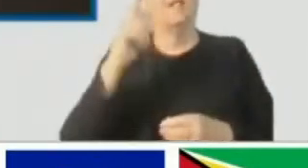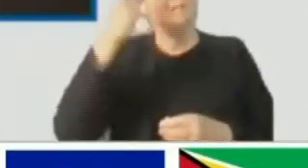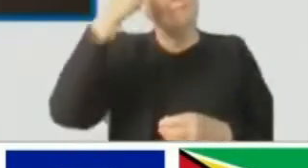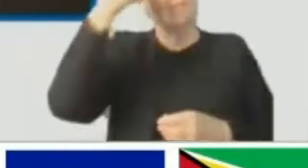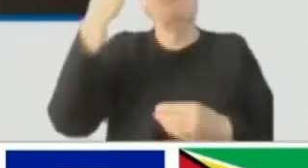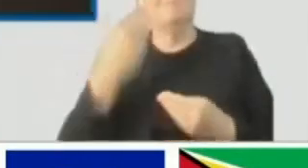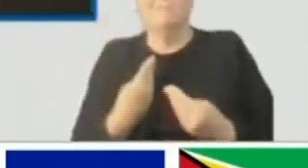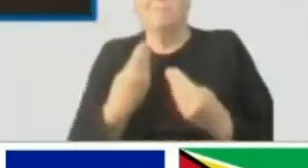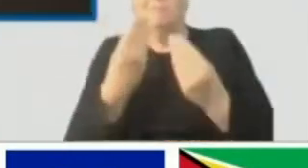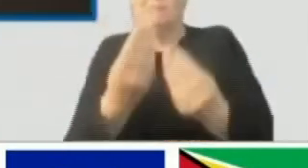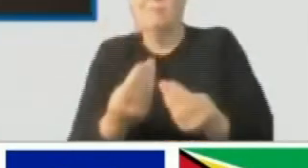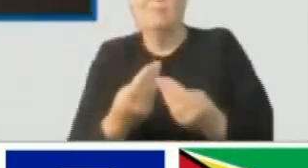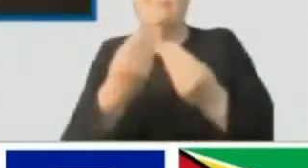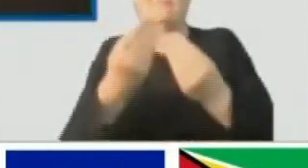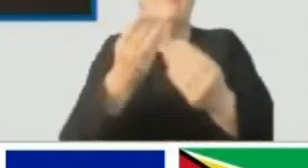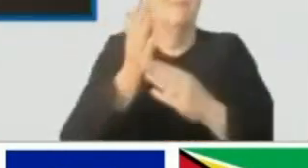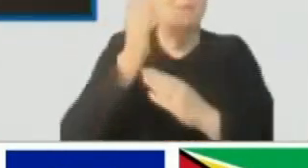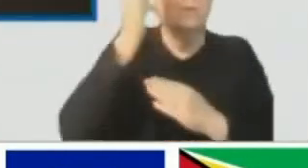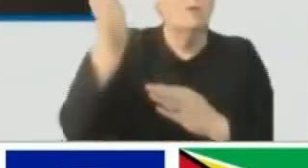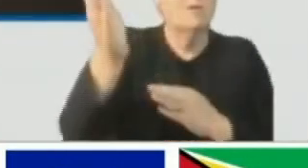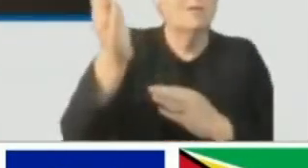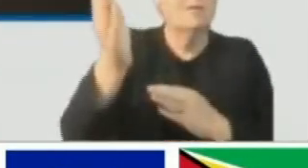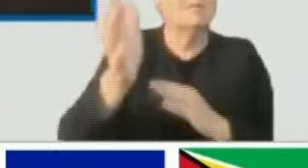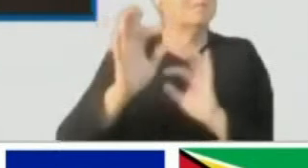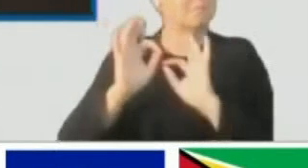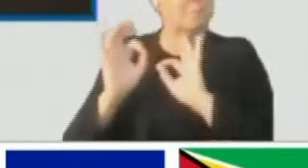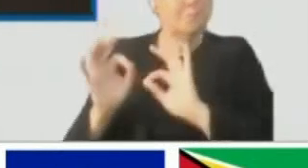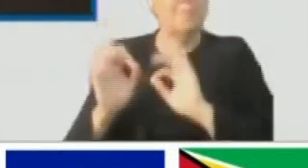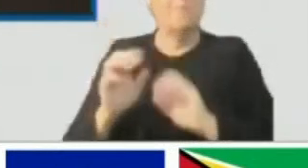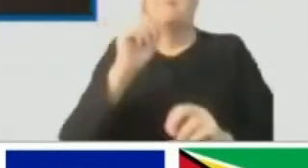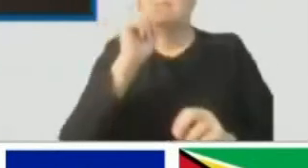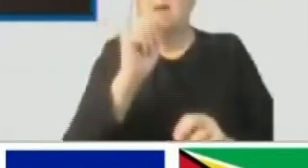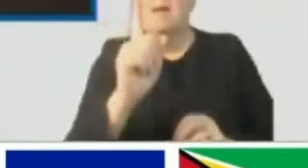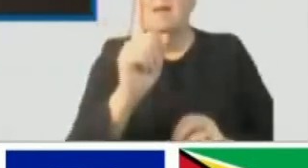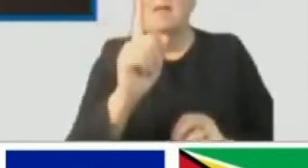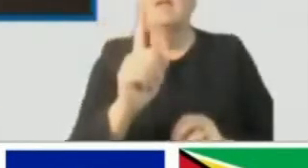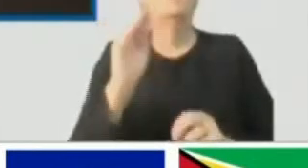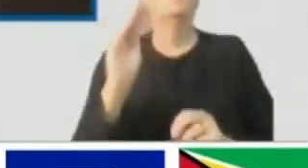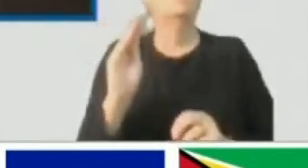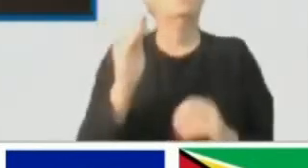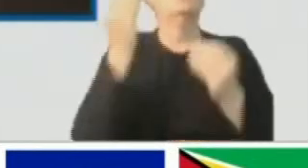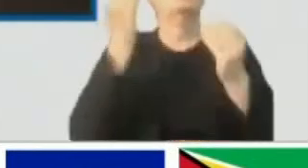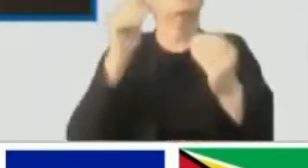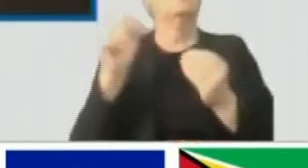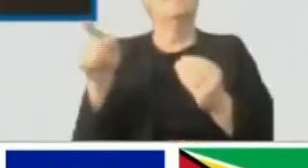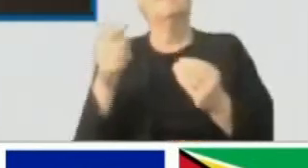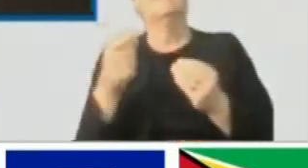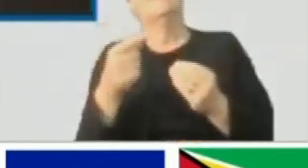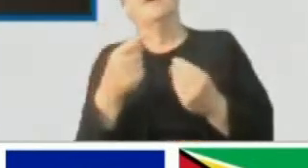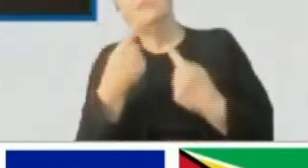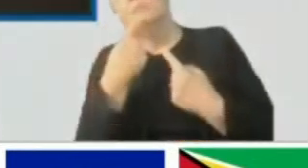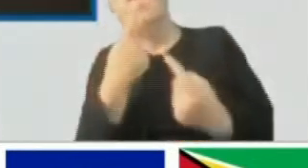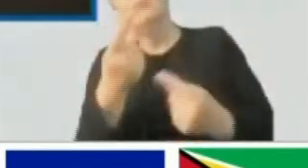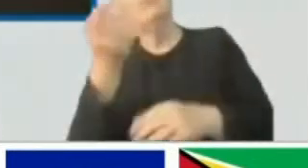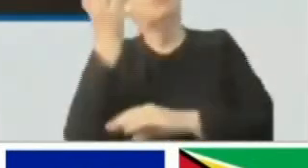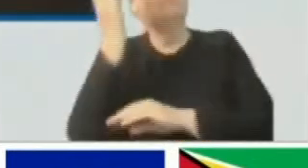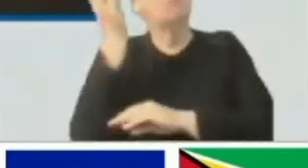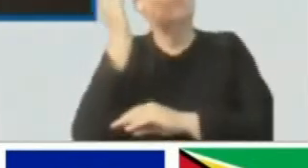I ask that when the youth statement is read later on this week, regarding matters on climate